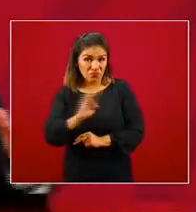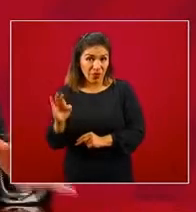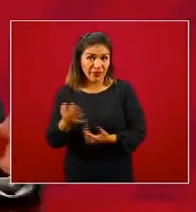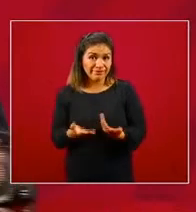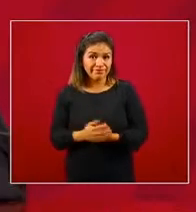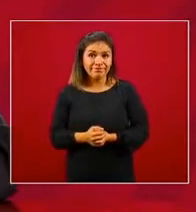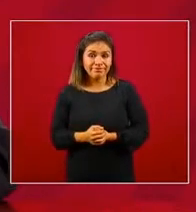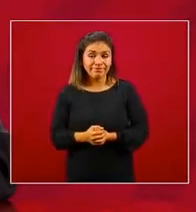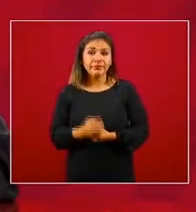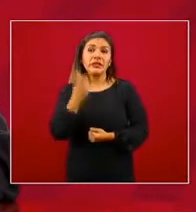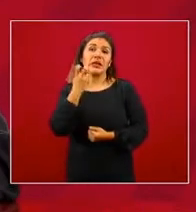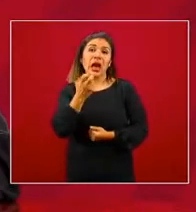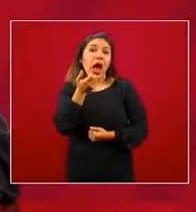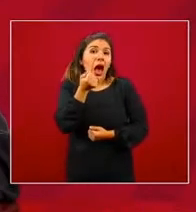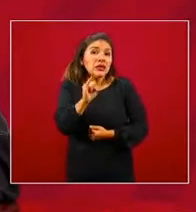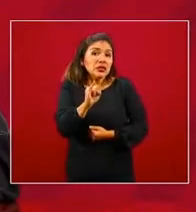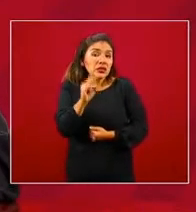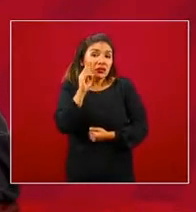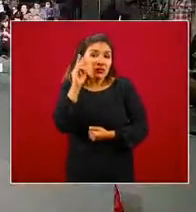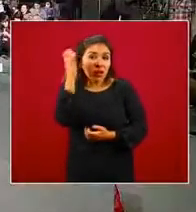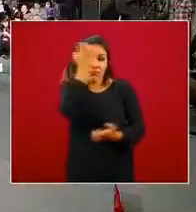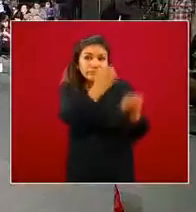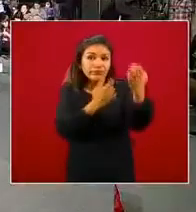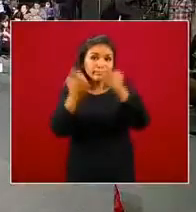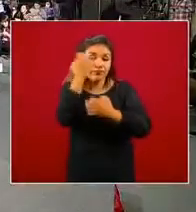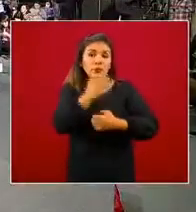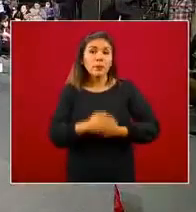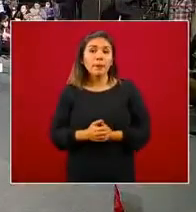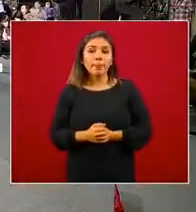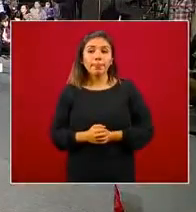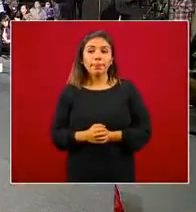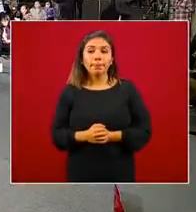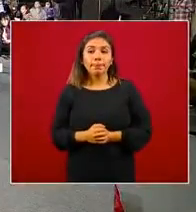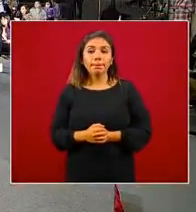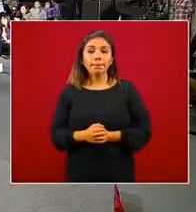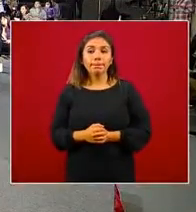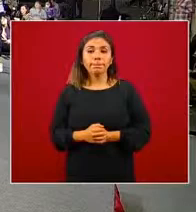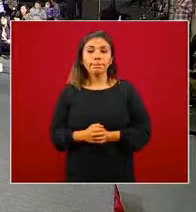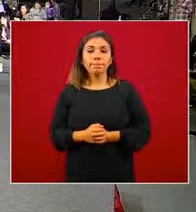until October. This is what I want you to be ready for.